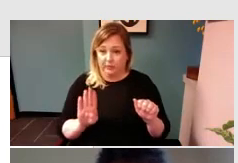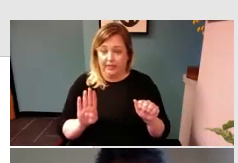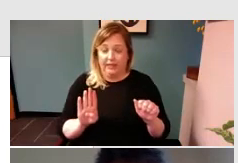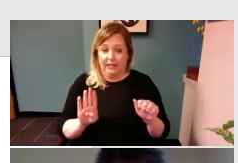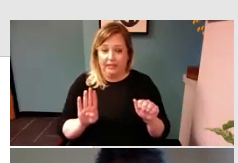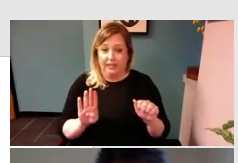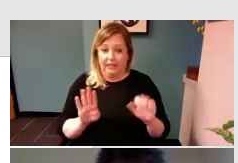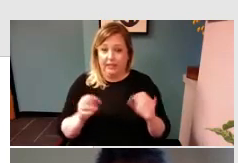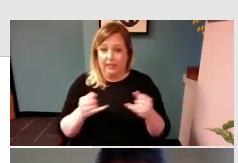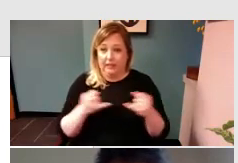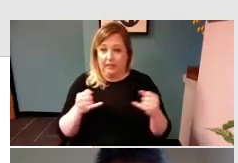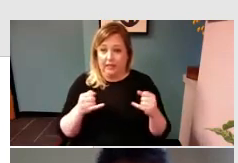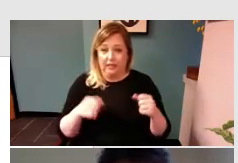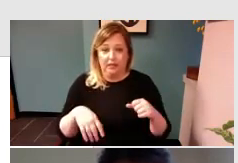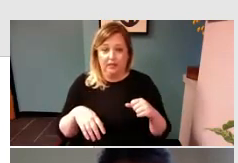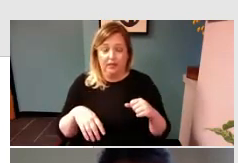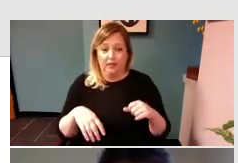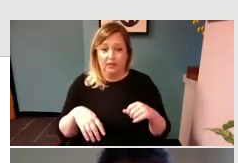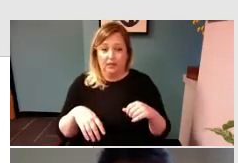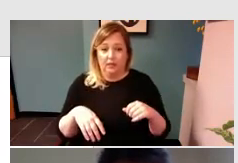and there is another edge from B to C.